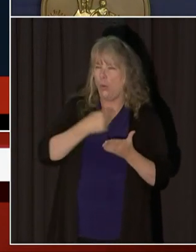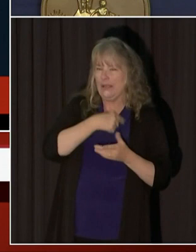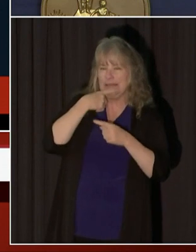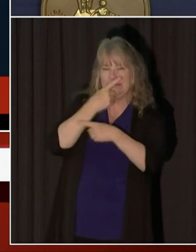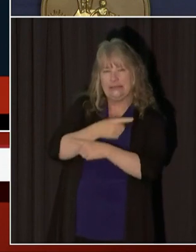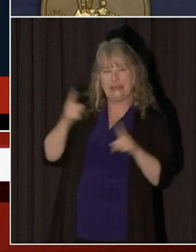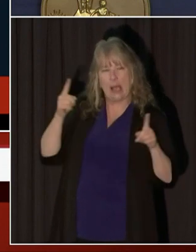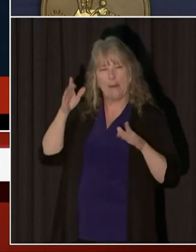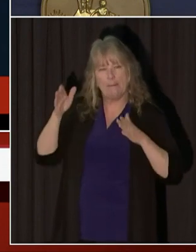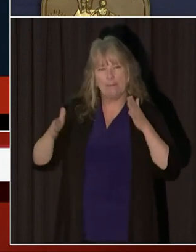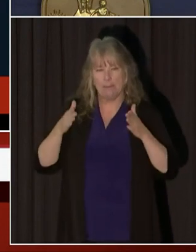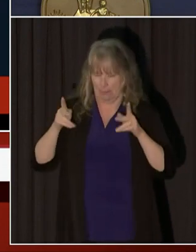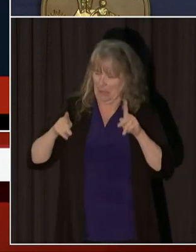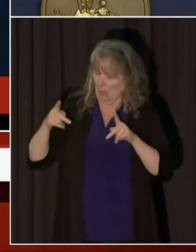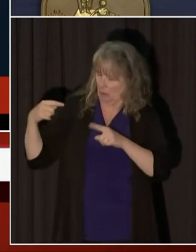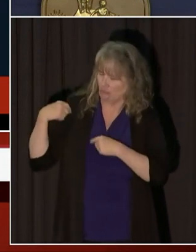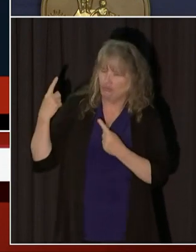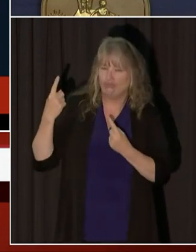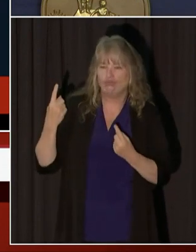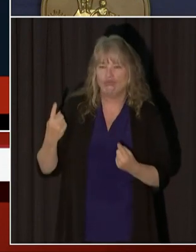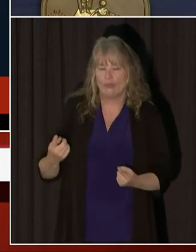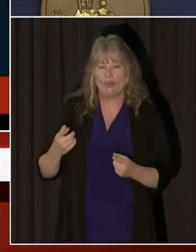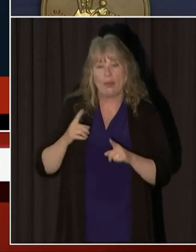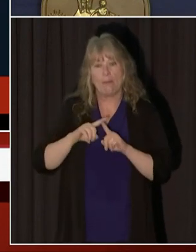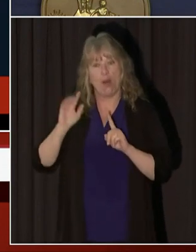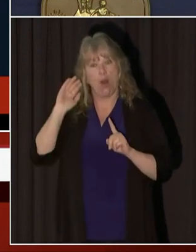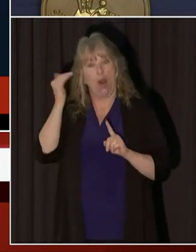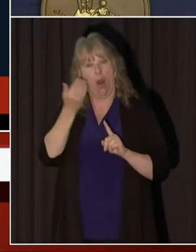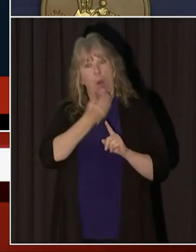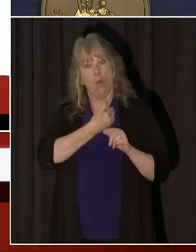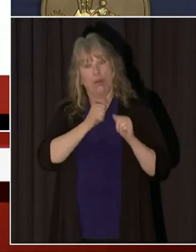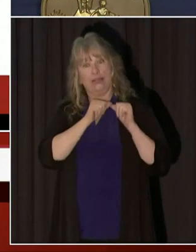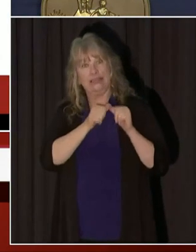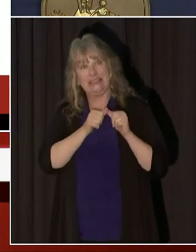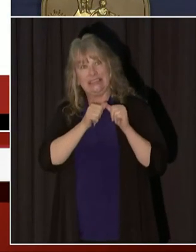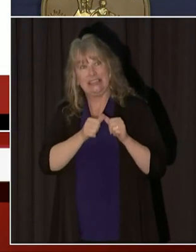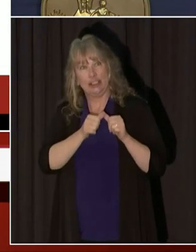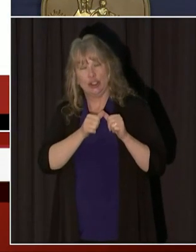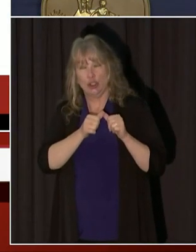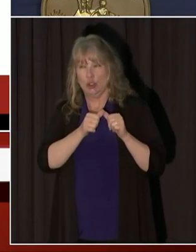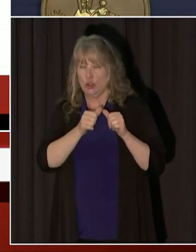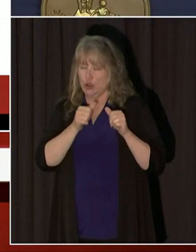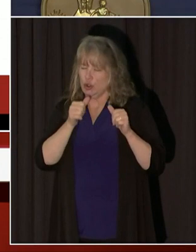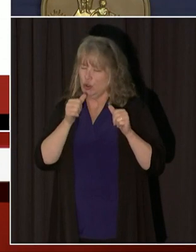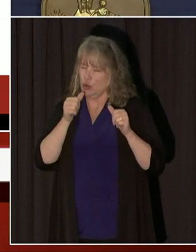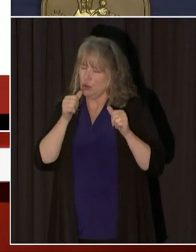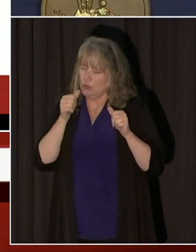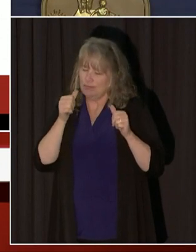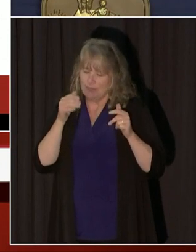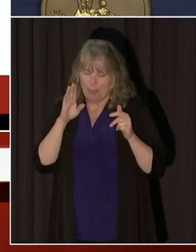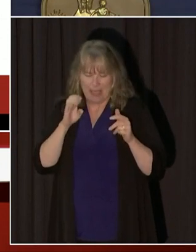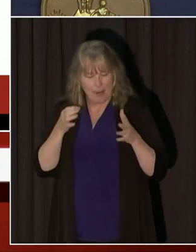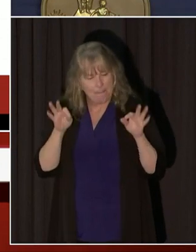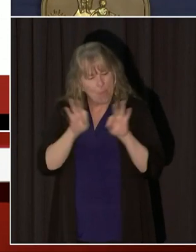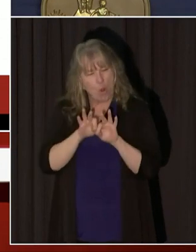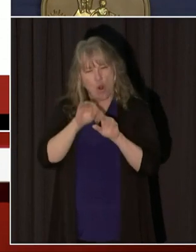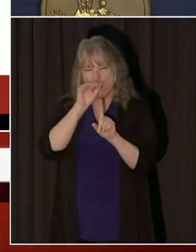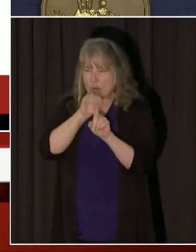people throughout, but continue to be very important reminders. Stay